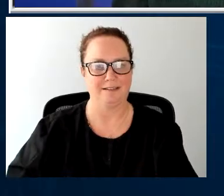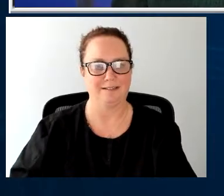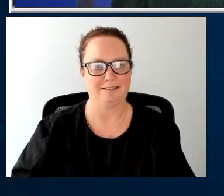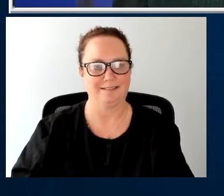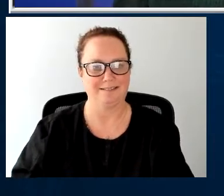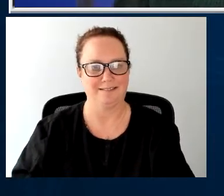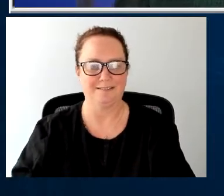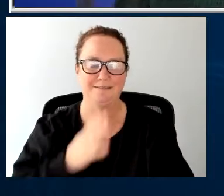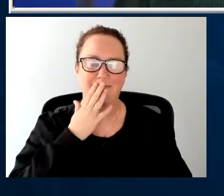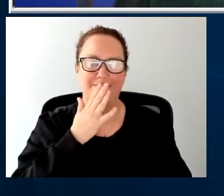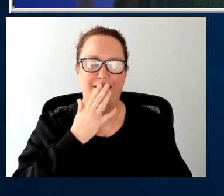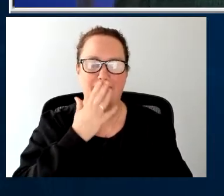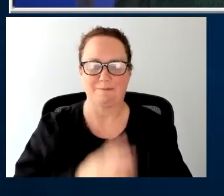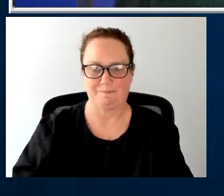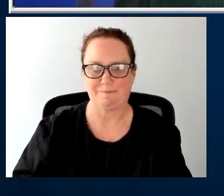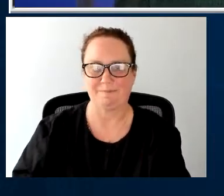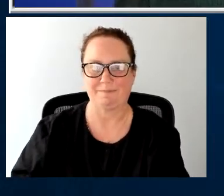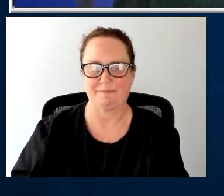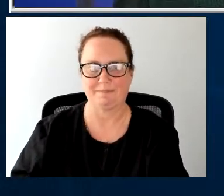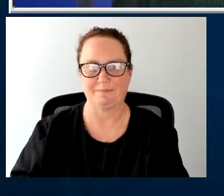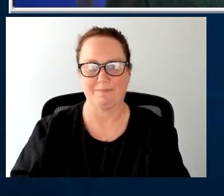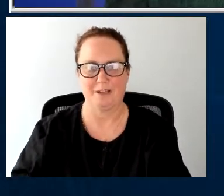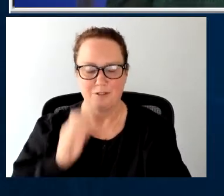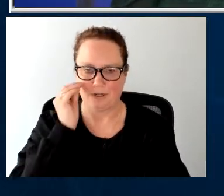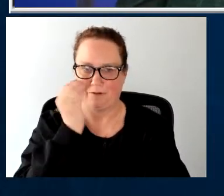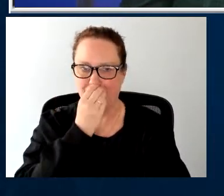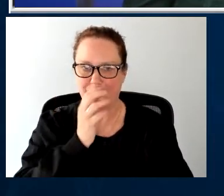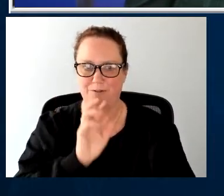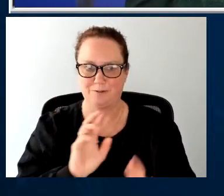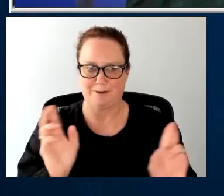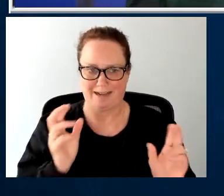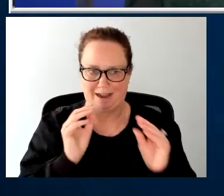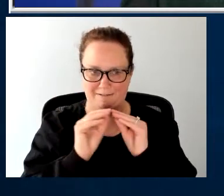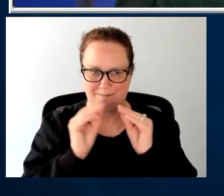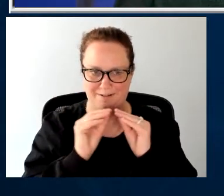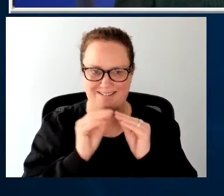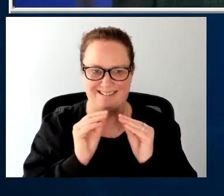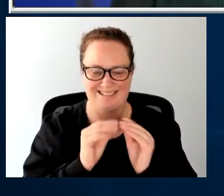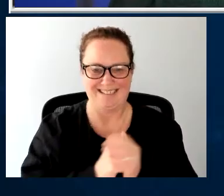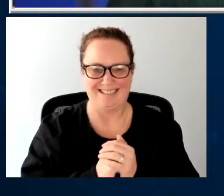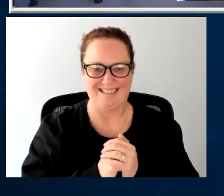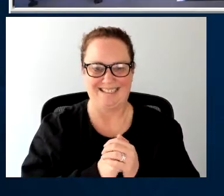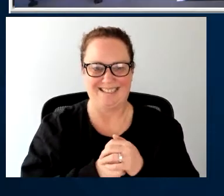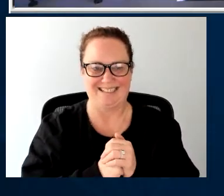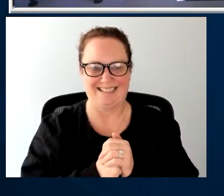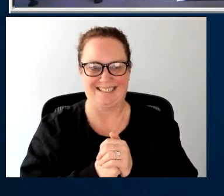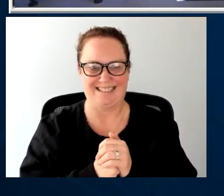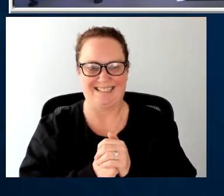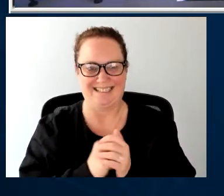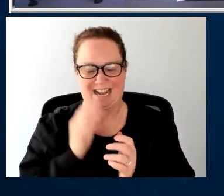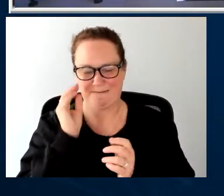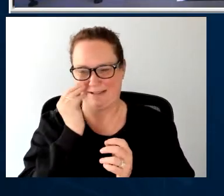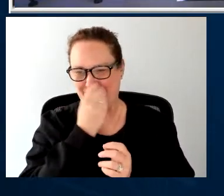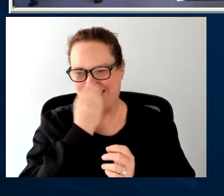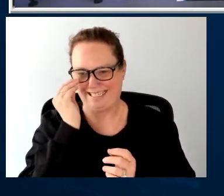Thank you. Do you have your tissues ready? I have more. Yes. I've been using them.